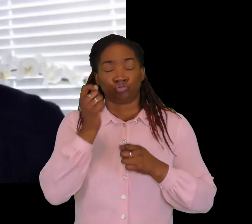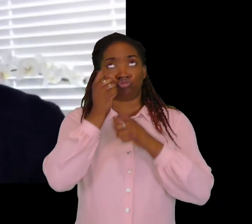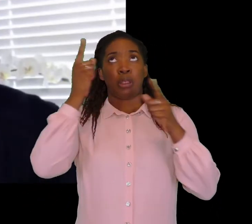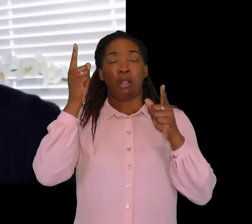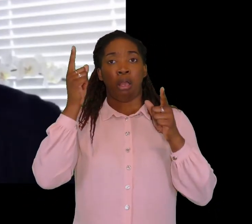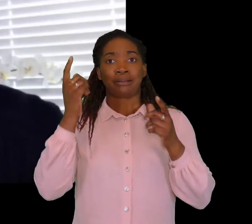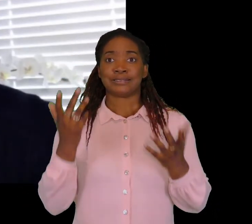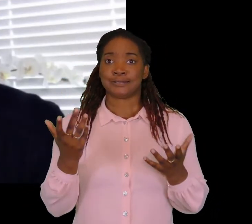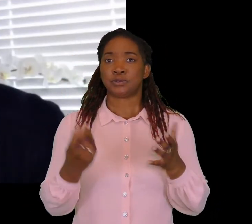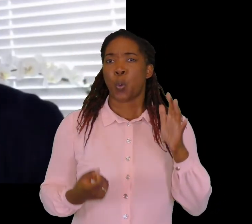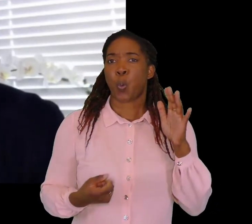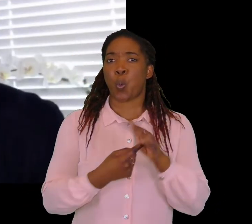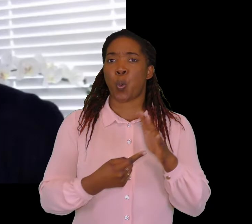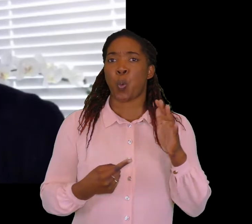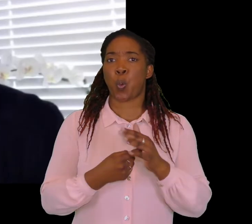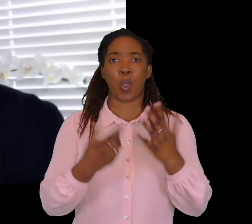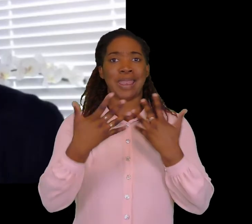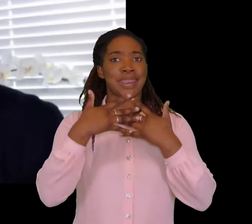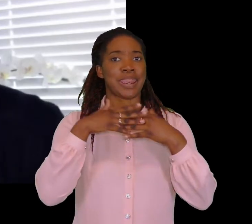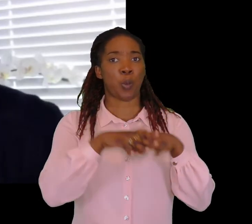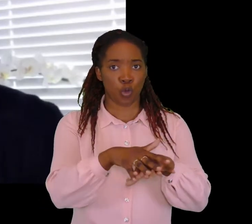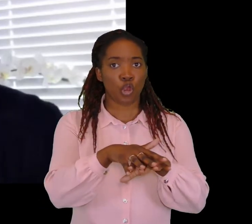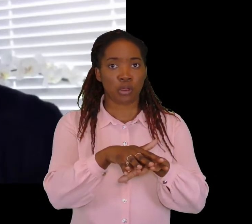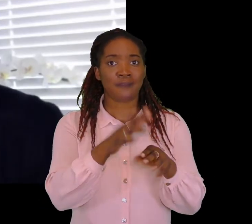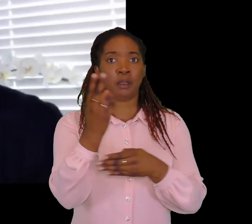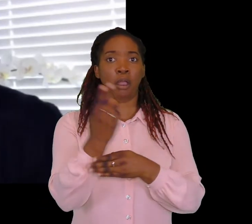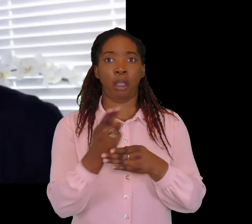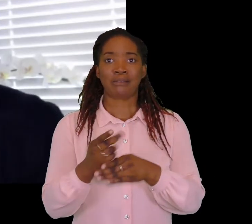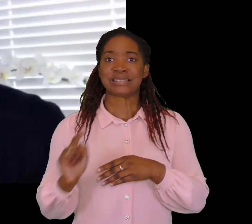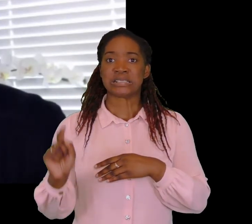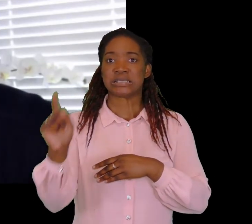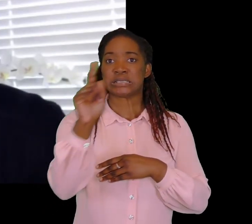was a significant network of artists